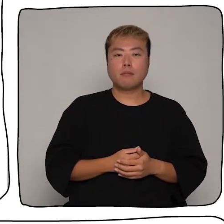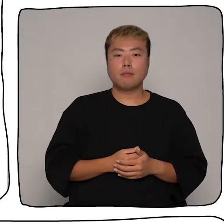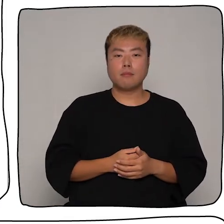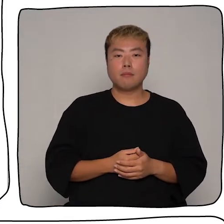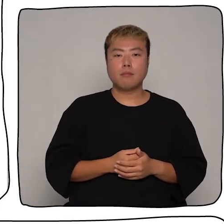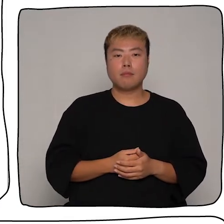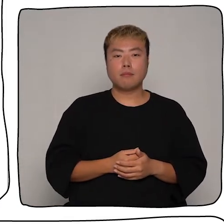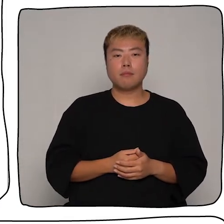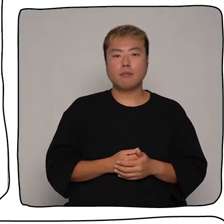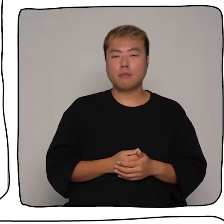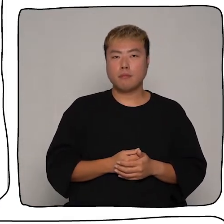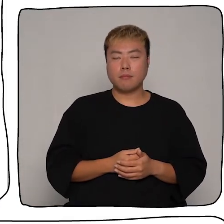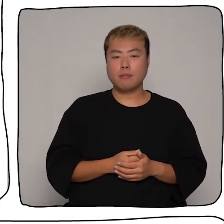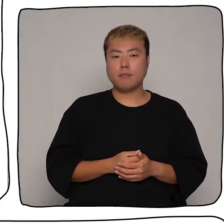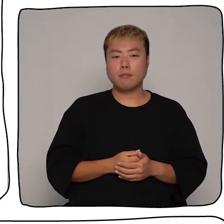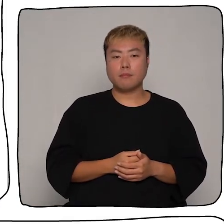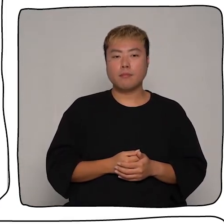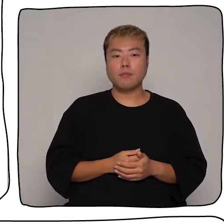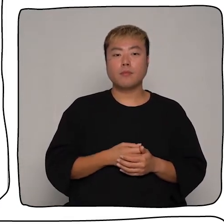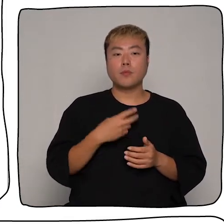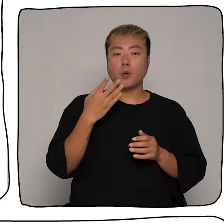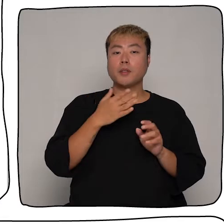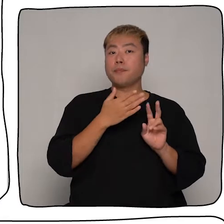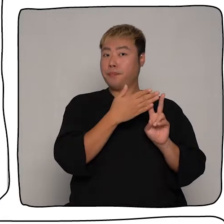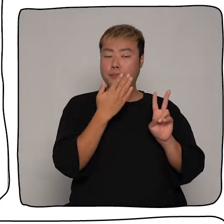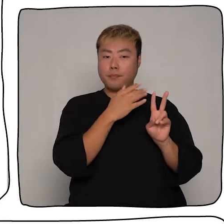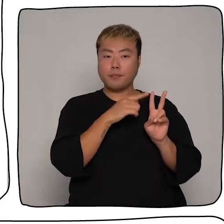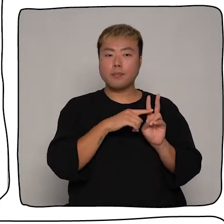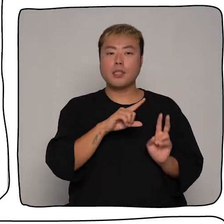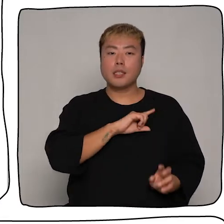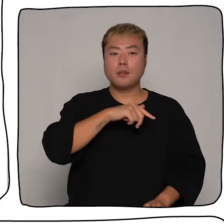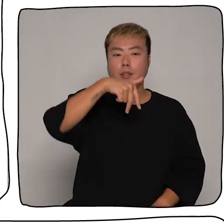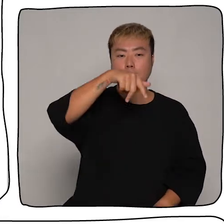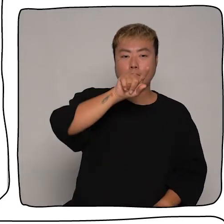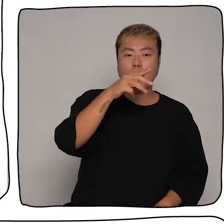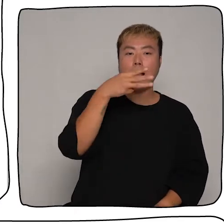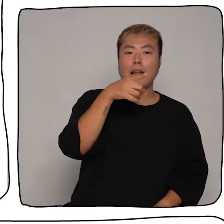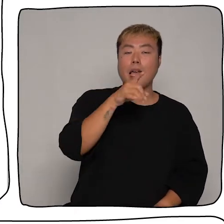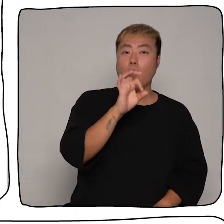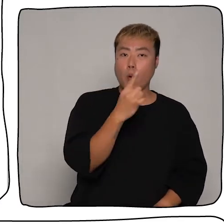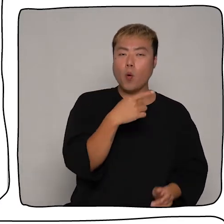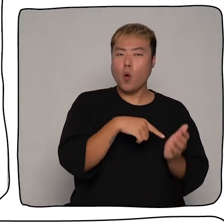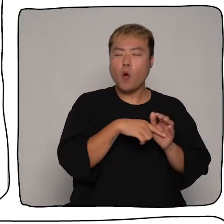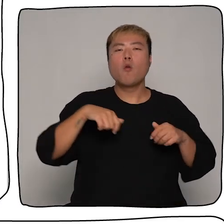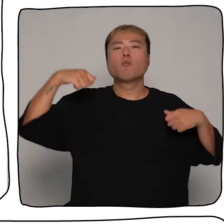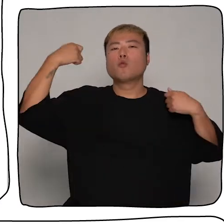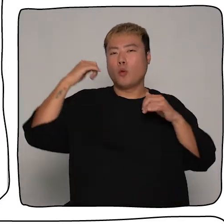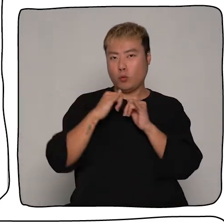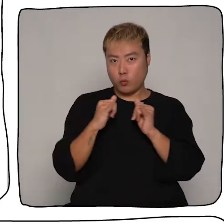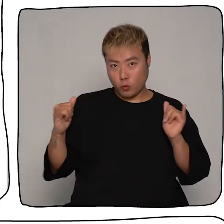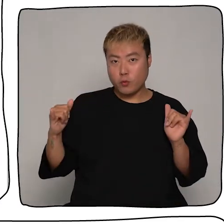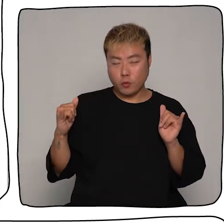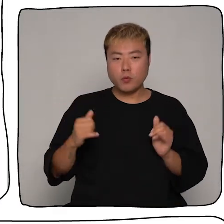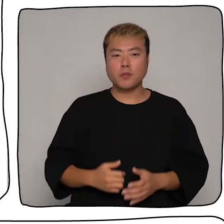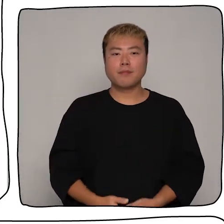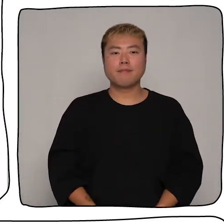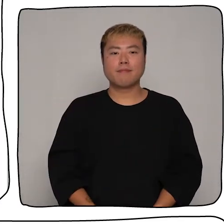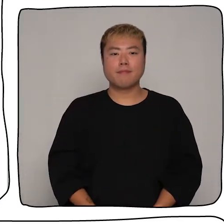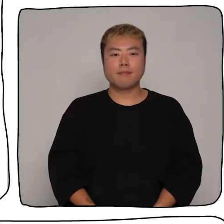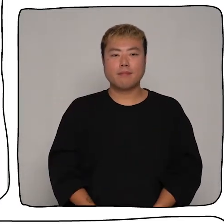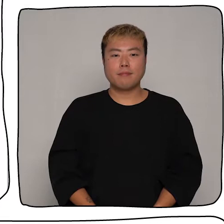wide enough. And he's a dancer. His name is Jareo Osamu.